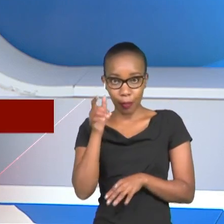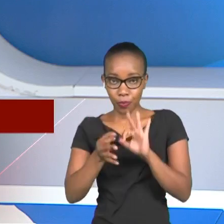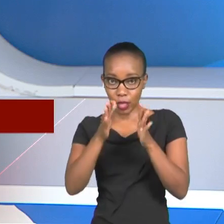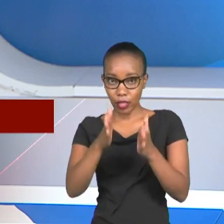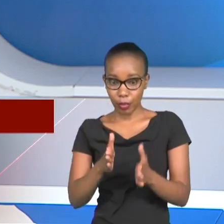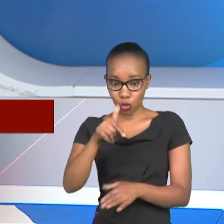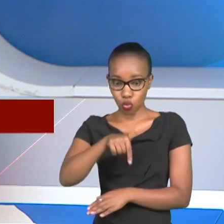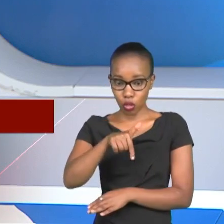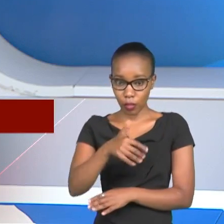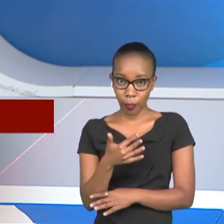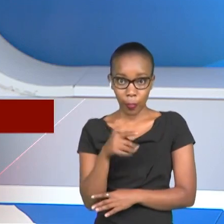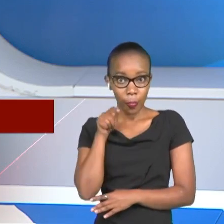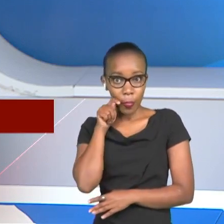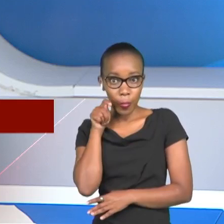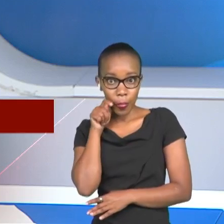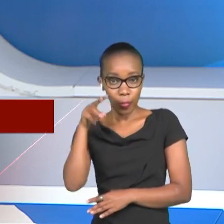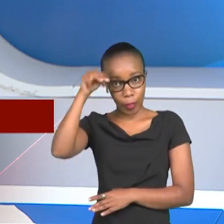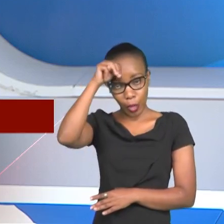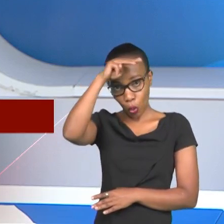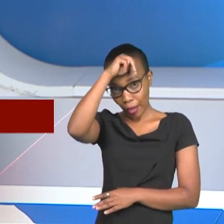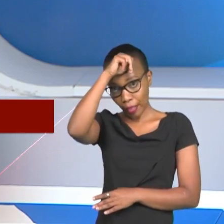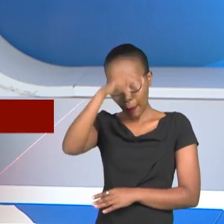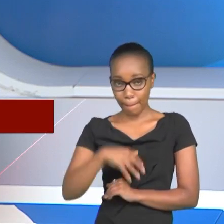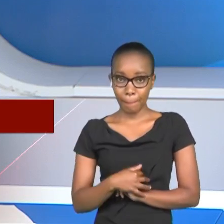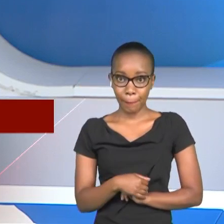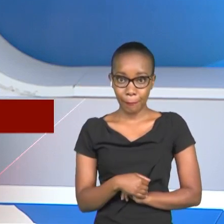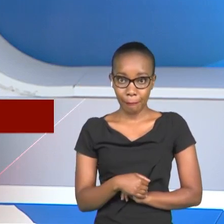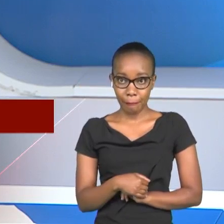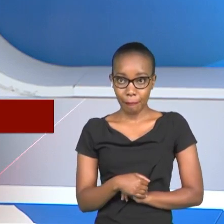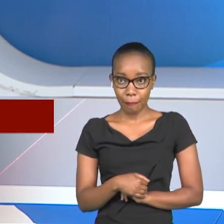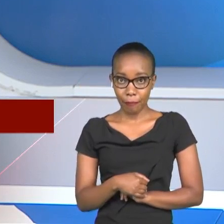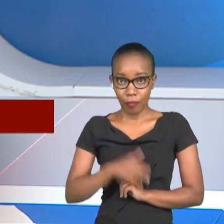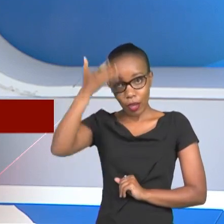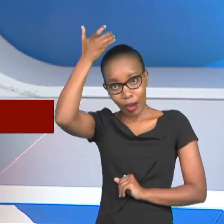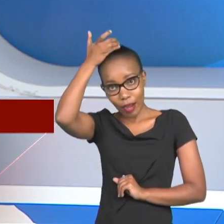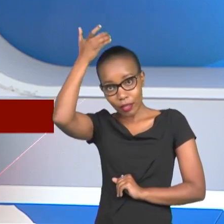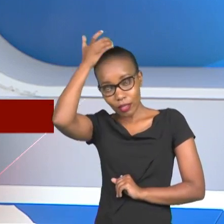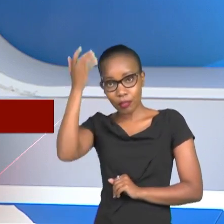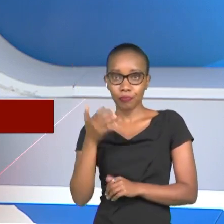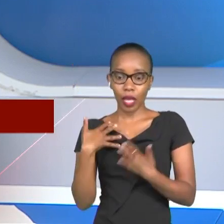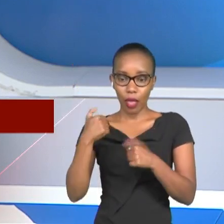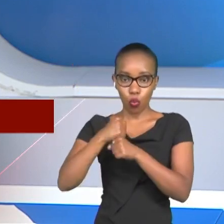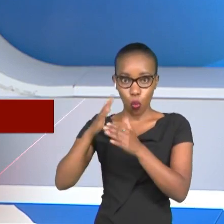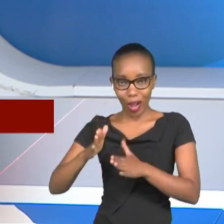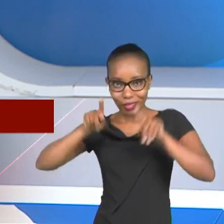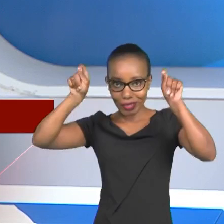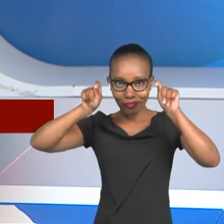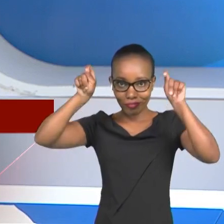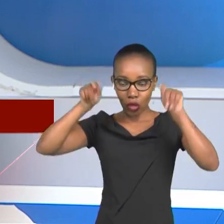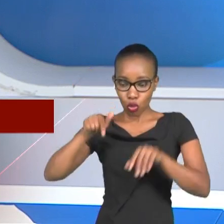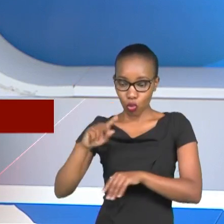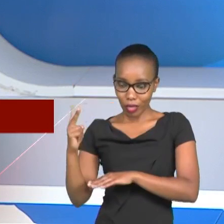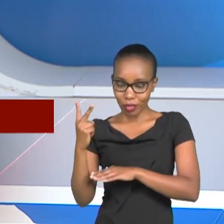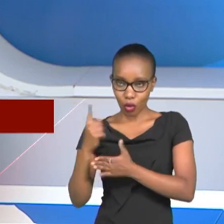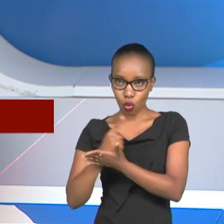sign language interpreters are Teresia Washira and Michael Maithia. With the nurses and clinical officers strike entering the second week,